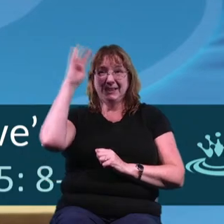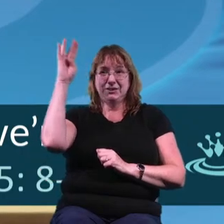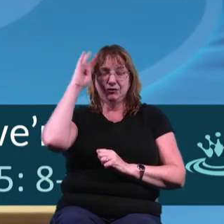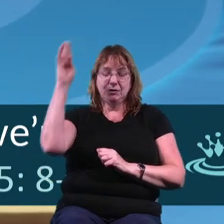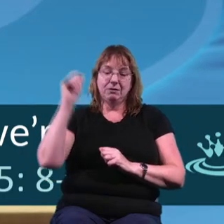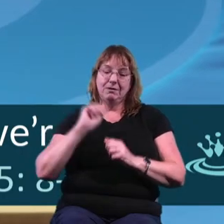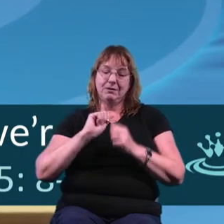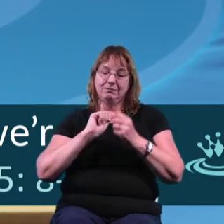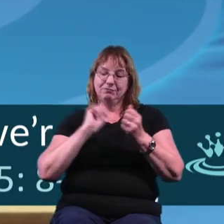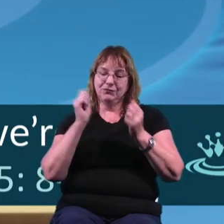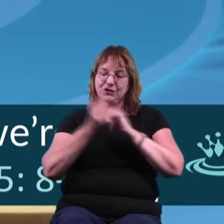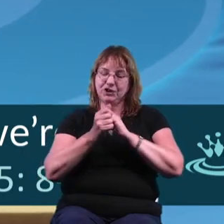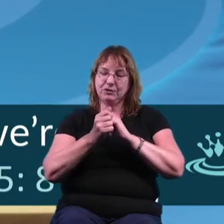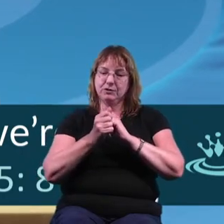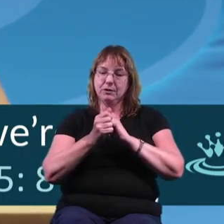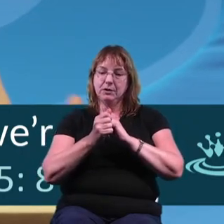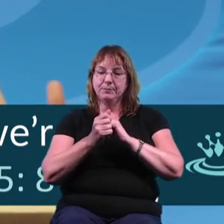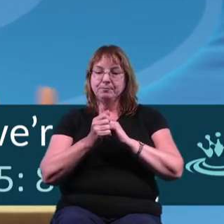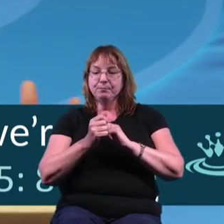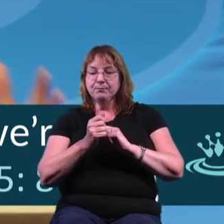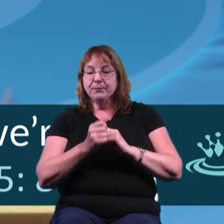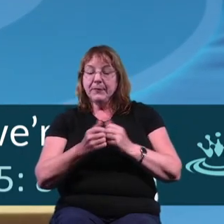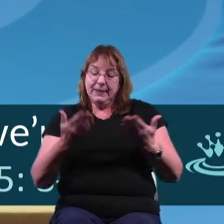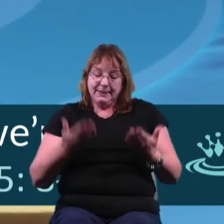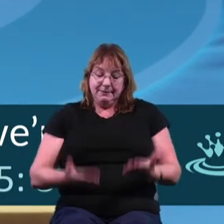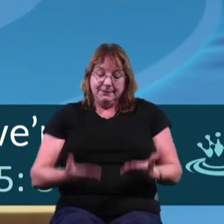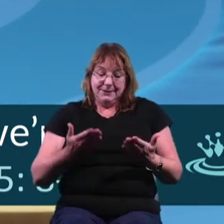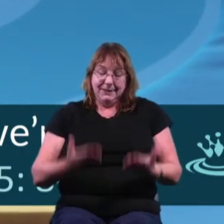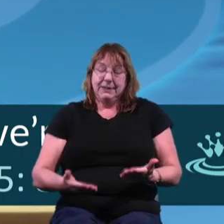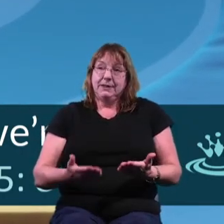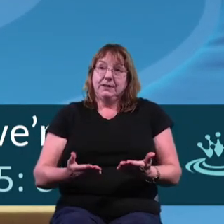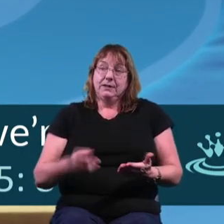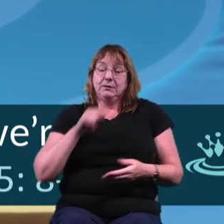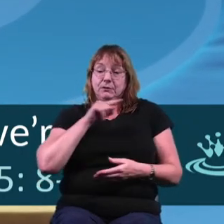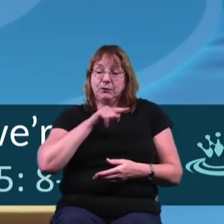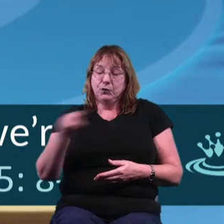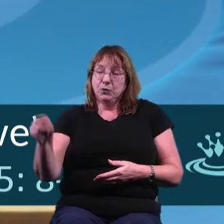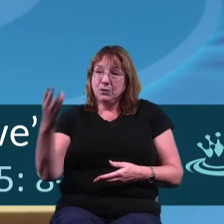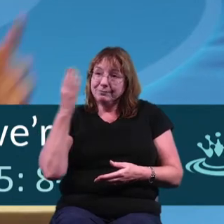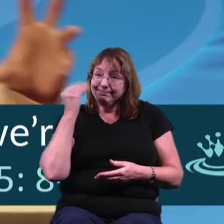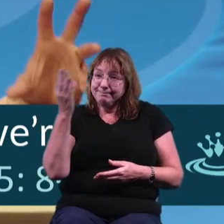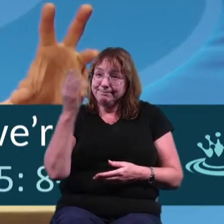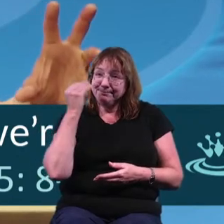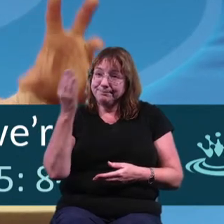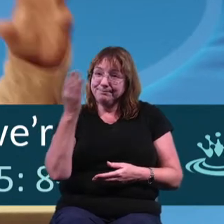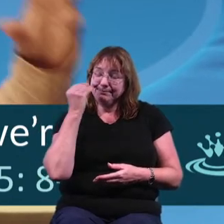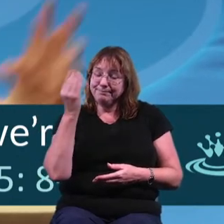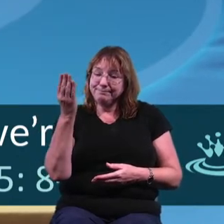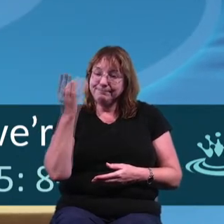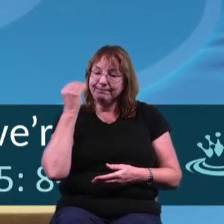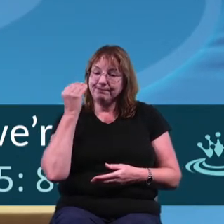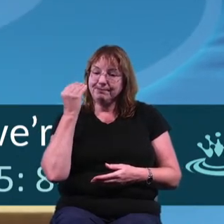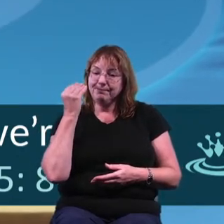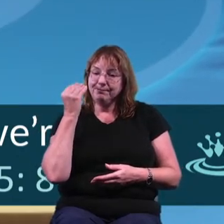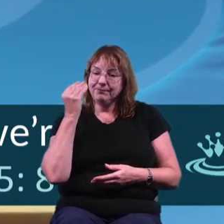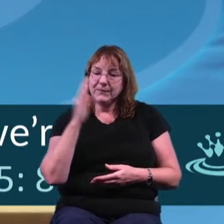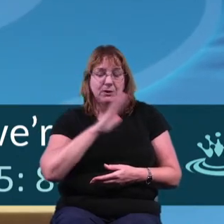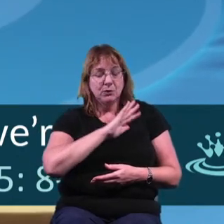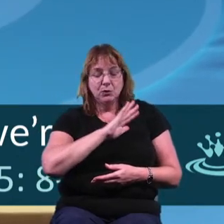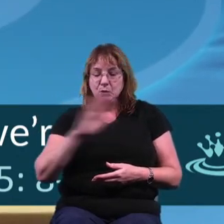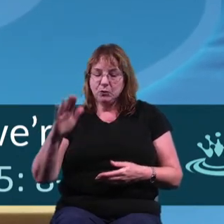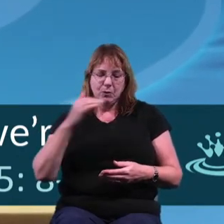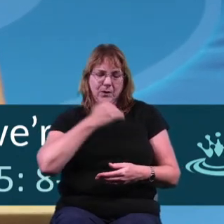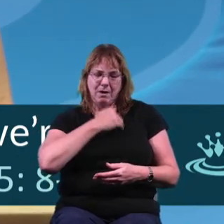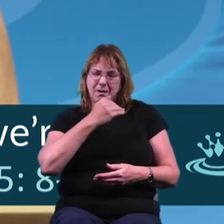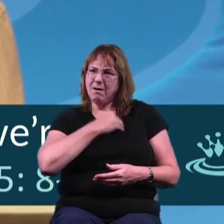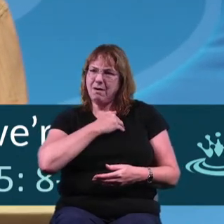half of verse 7, if you've got your Bibles. Today, if only you would hear his voice. And then we hear his voice. Do not harden your hearts